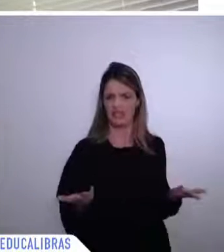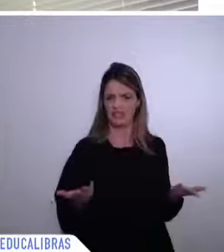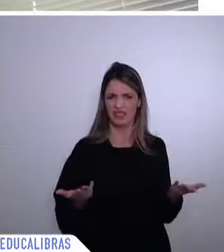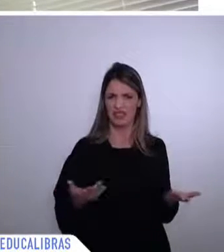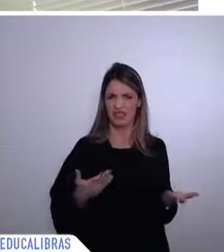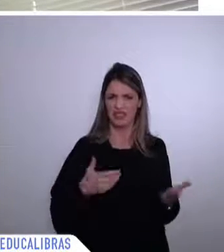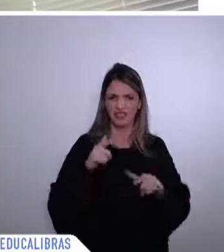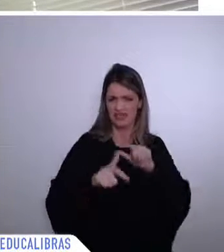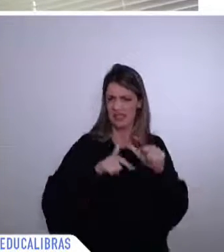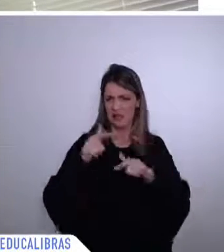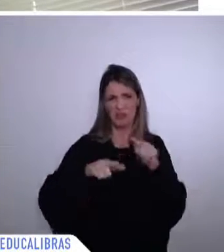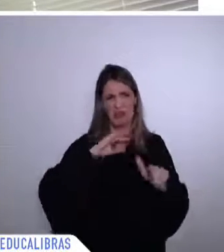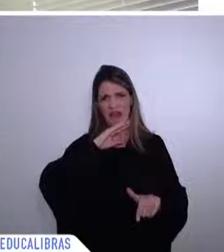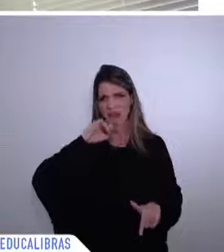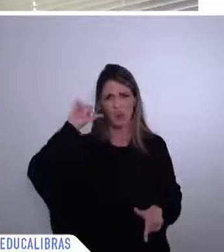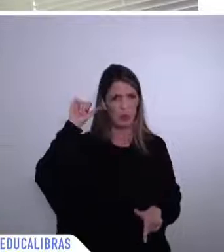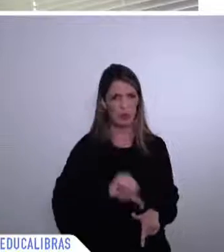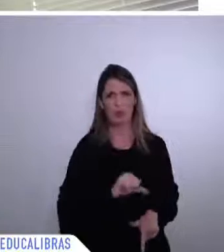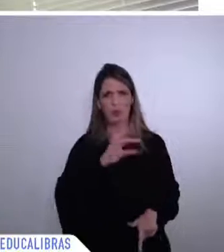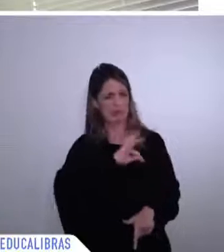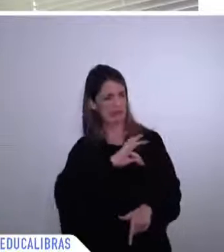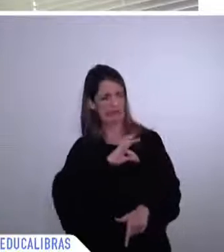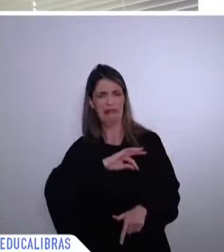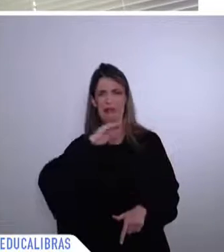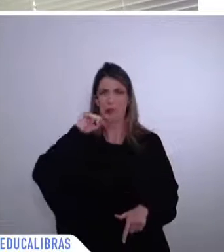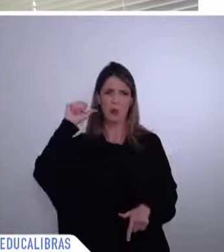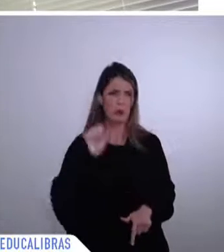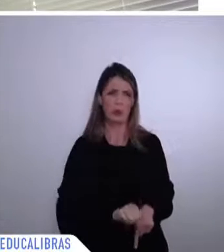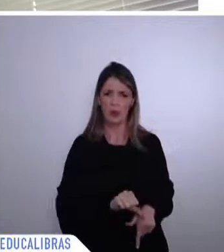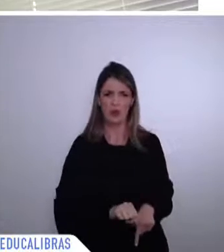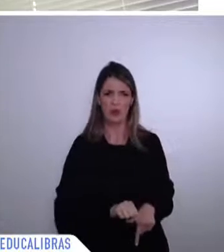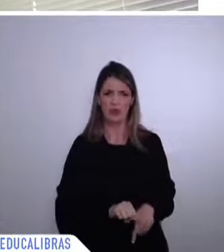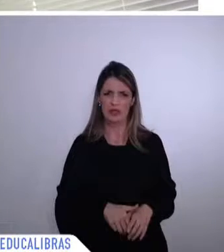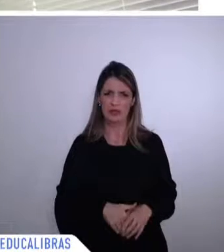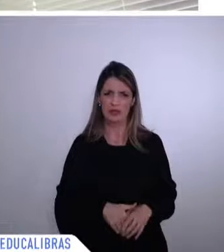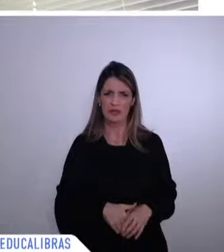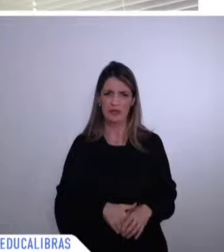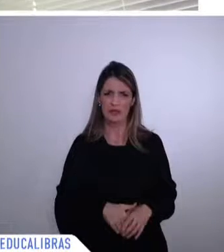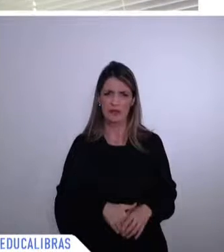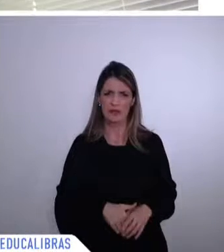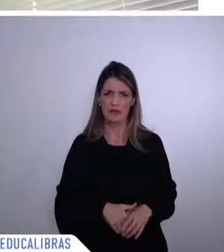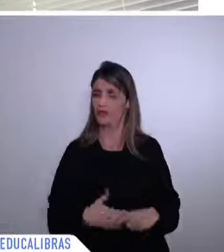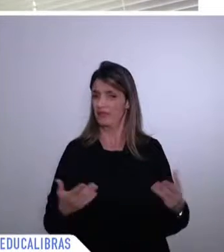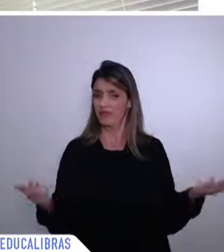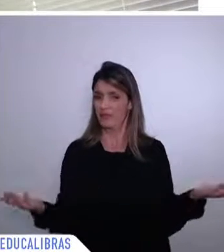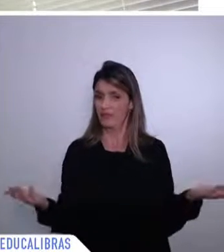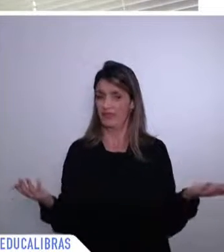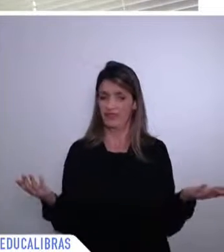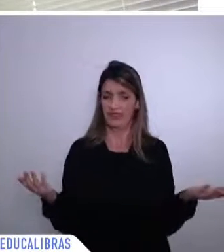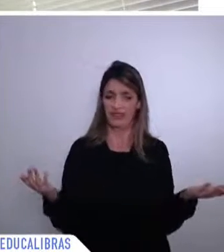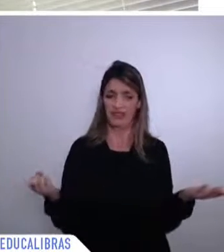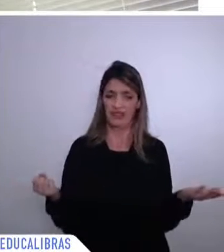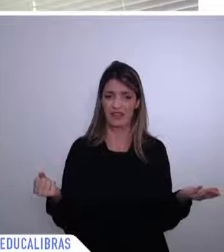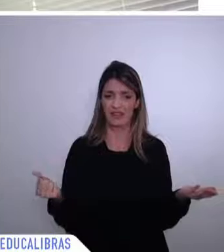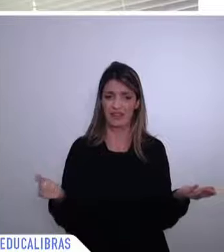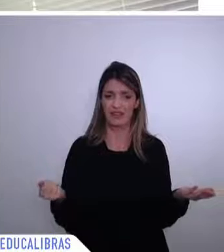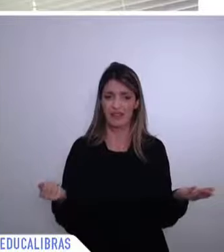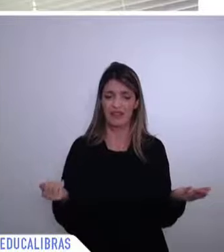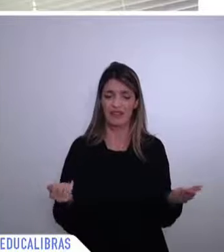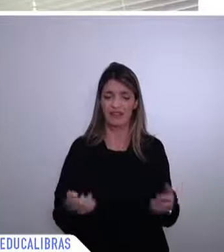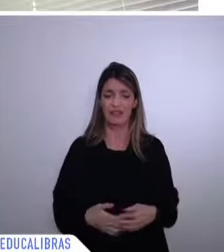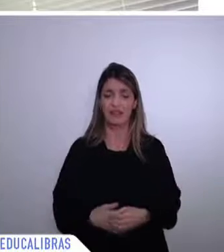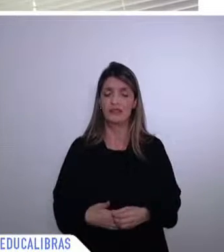to the legislation. So improper working conditions are things that have to be fought. This is as important or even